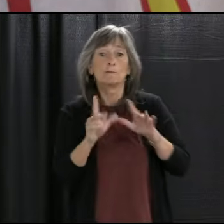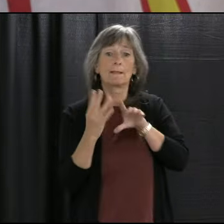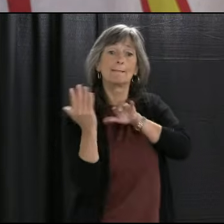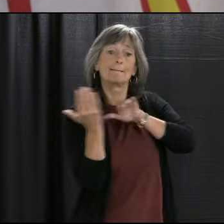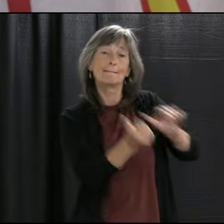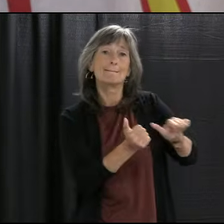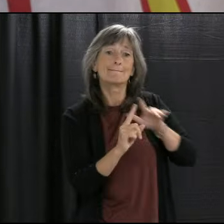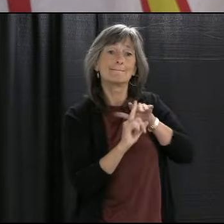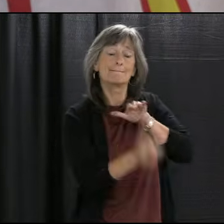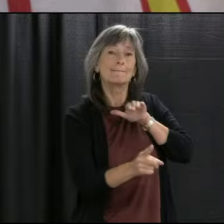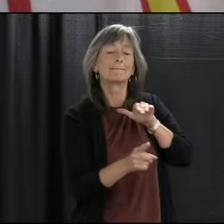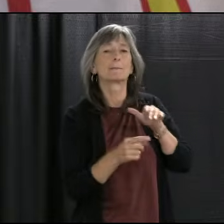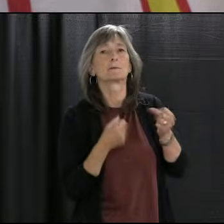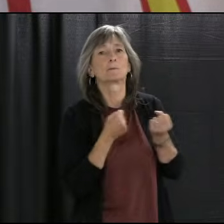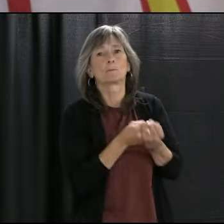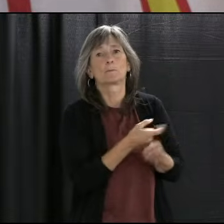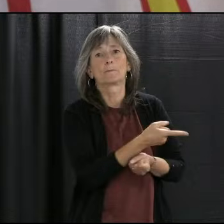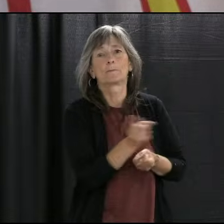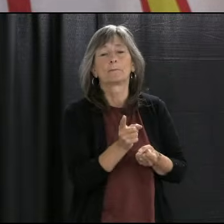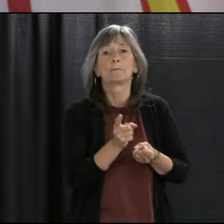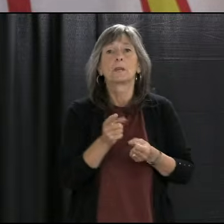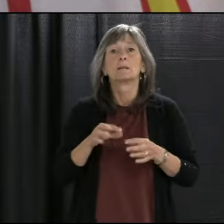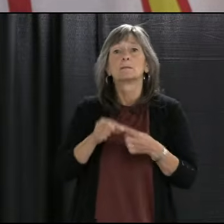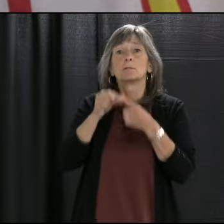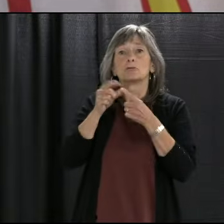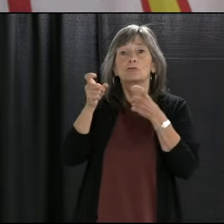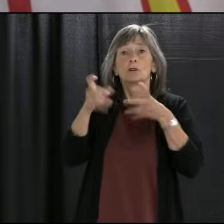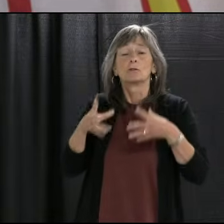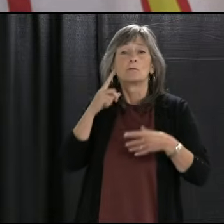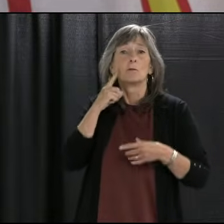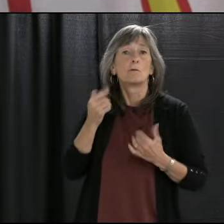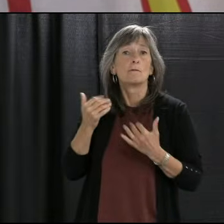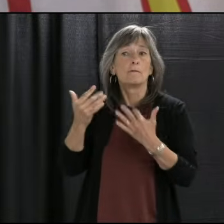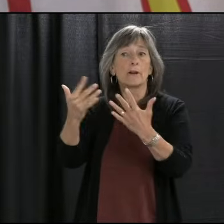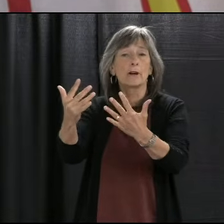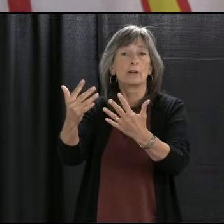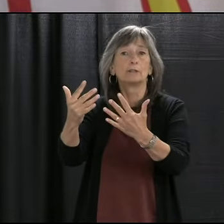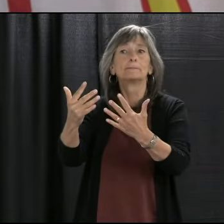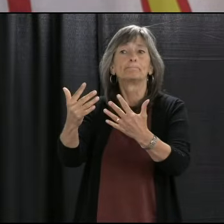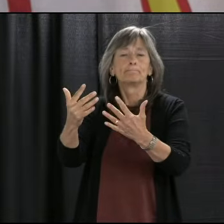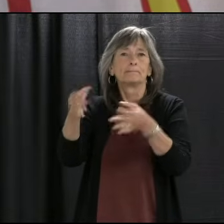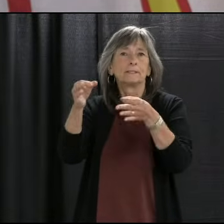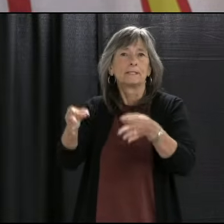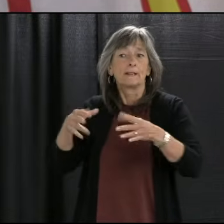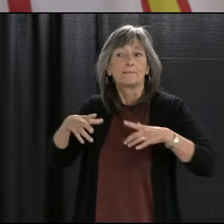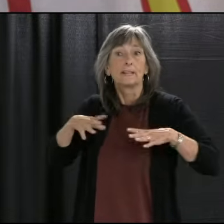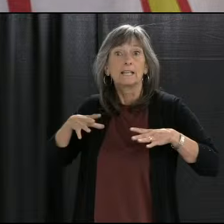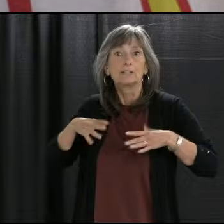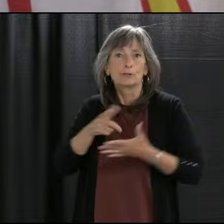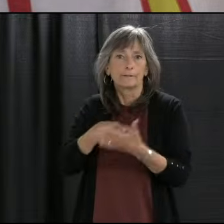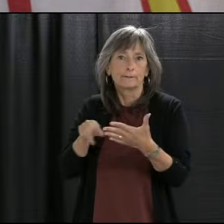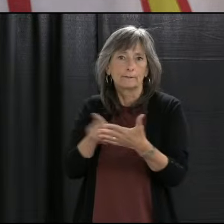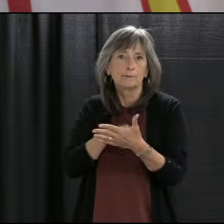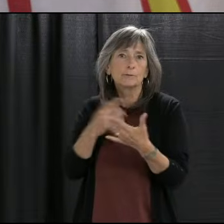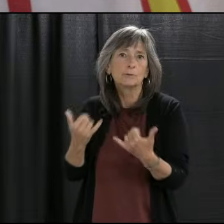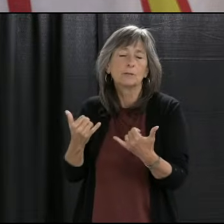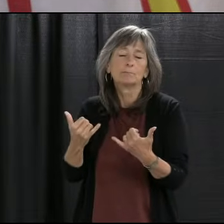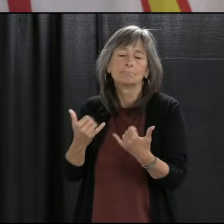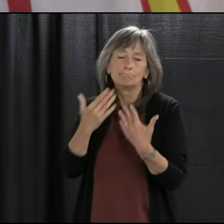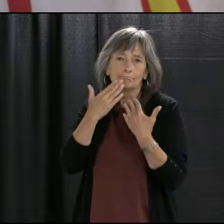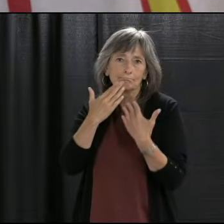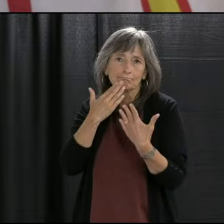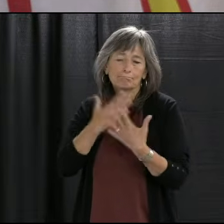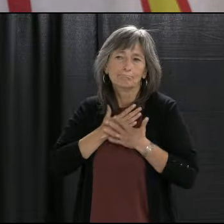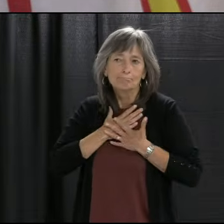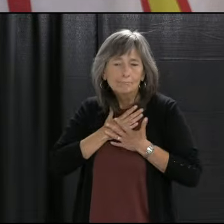want to say a special thanks to our Director for Wildfires, who's decided not to take his family vacation at this time. I very much appreciate